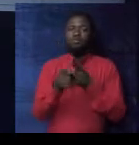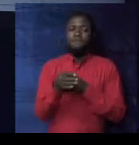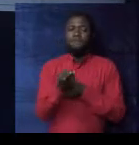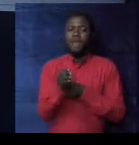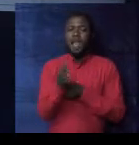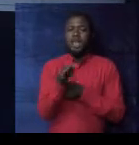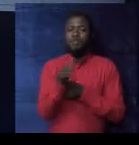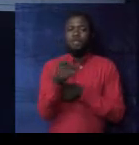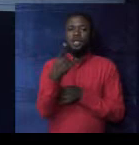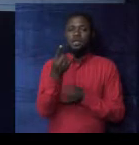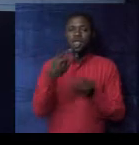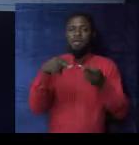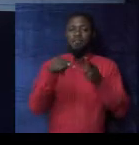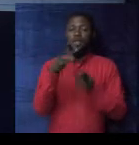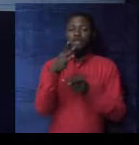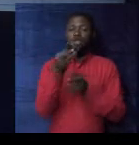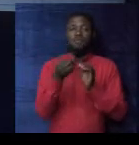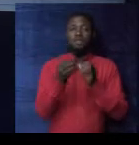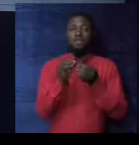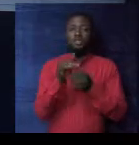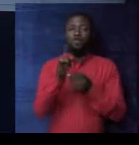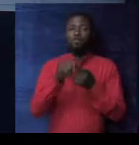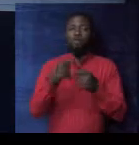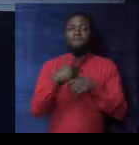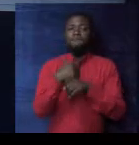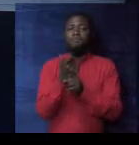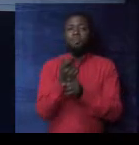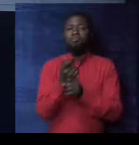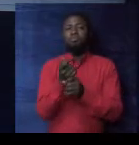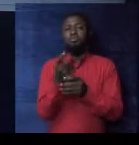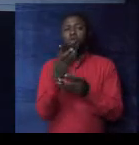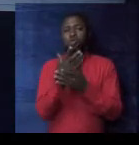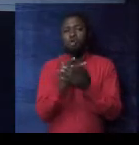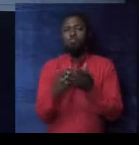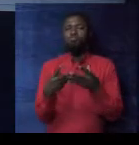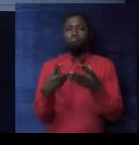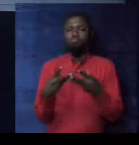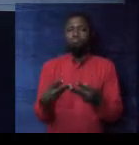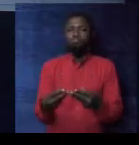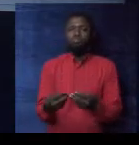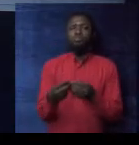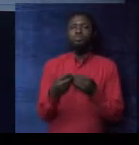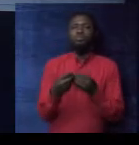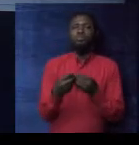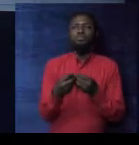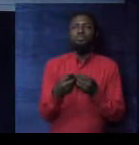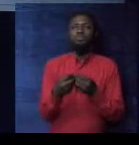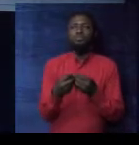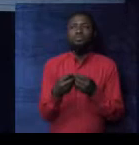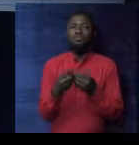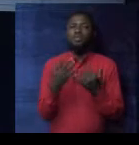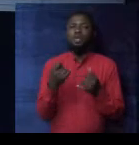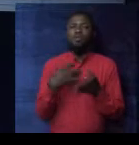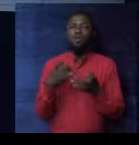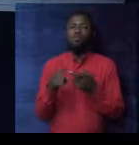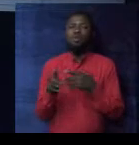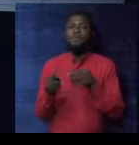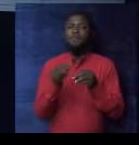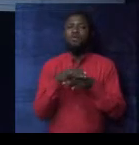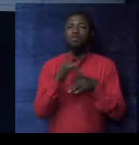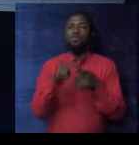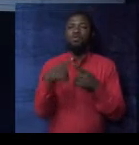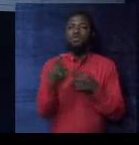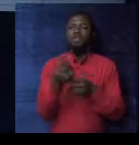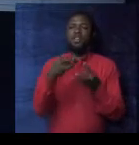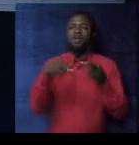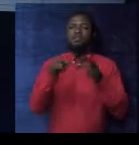you should be able to manipulate the values of digits to perform basic operations. Let's see how that goes. So